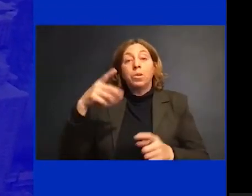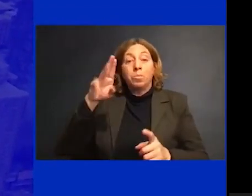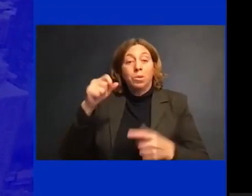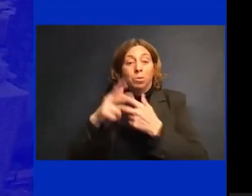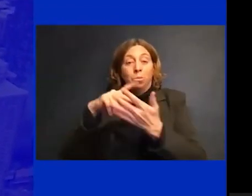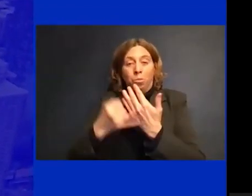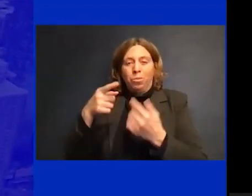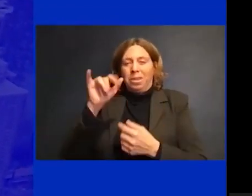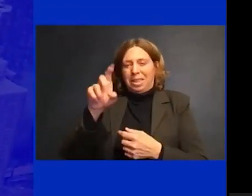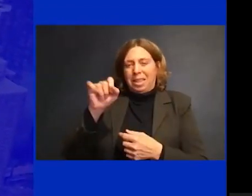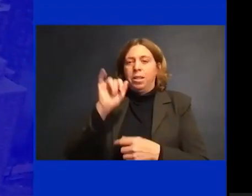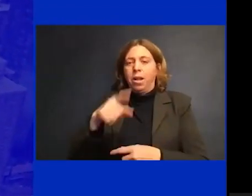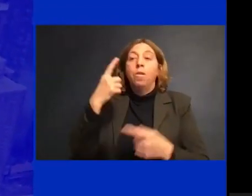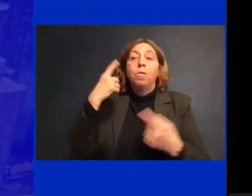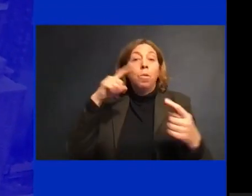the public.